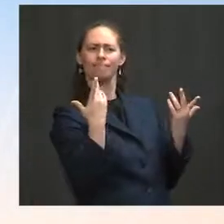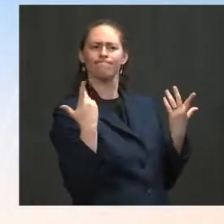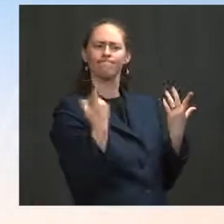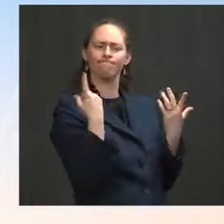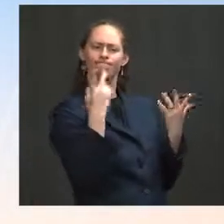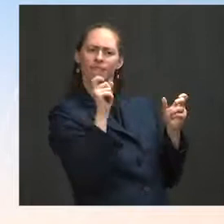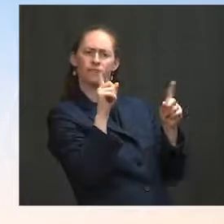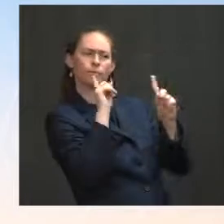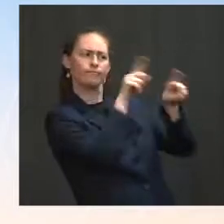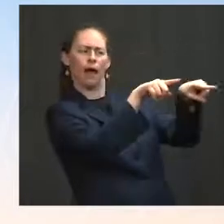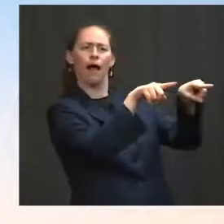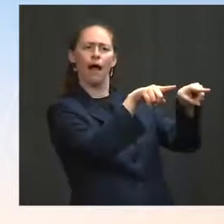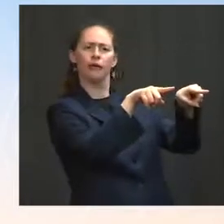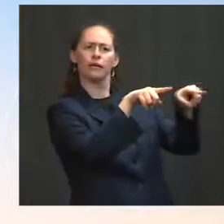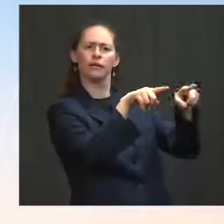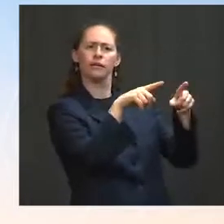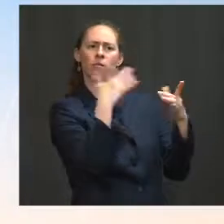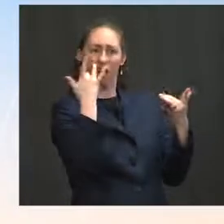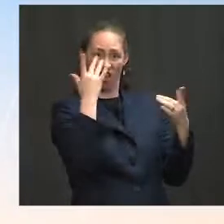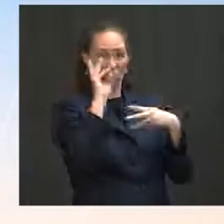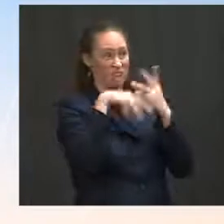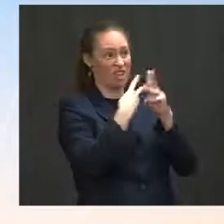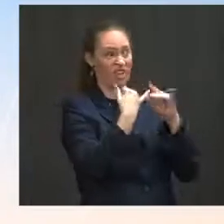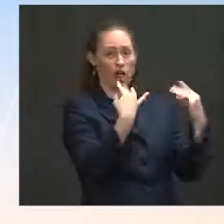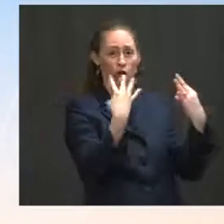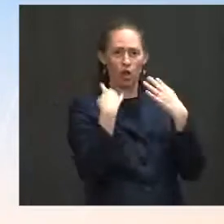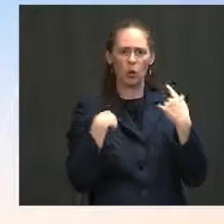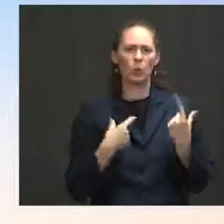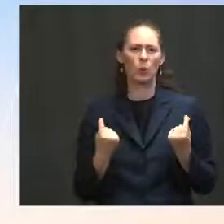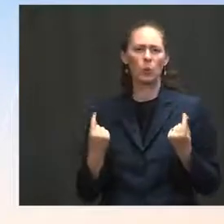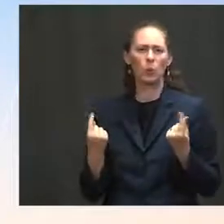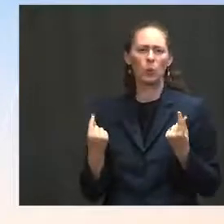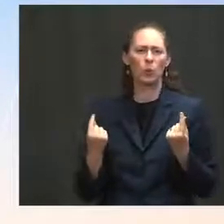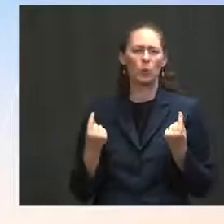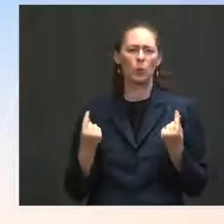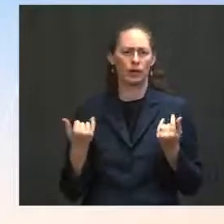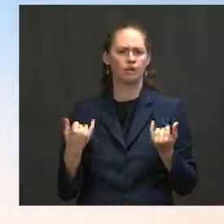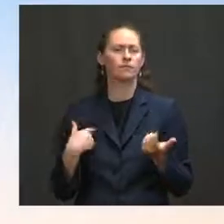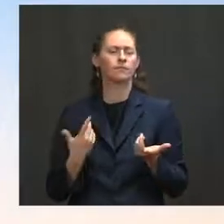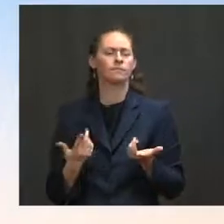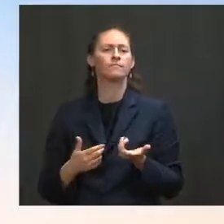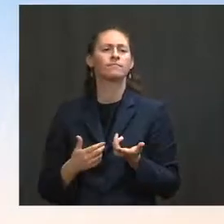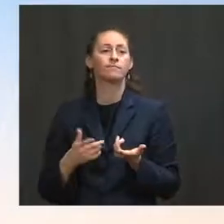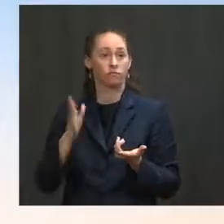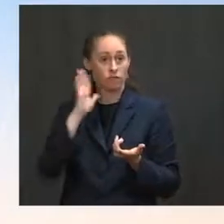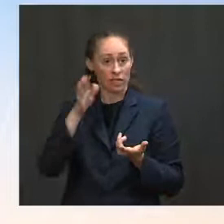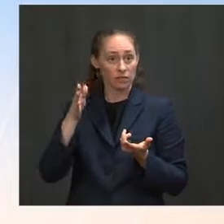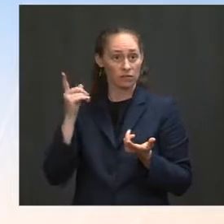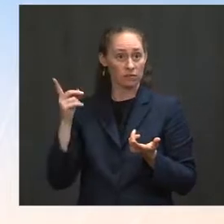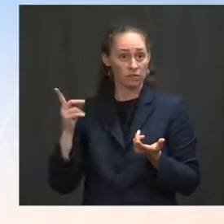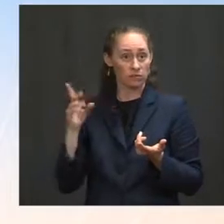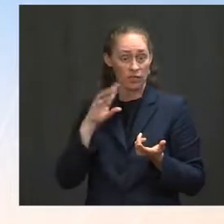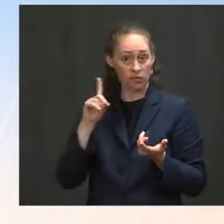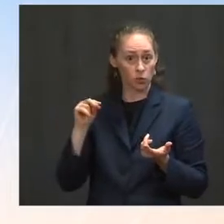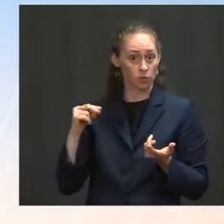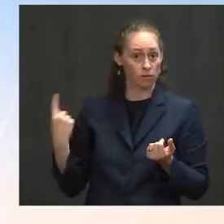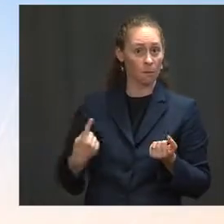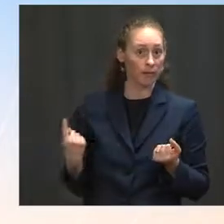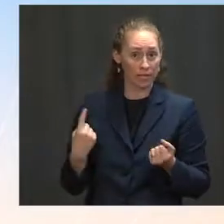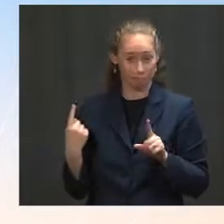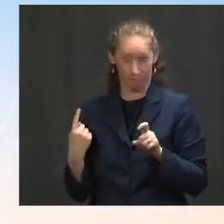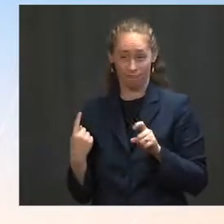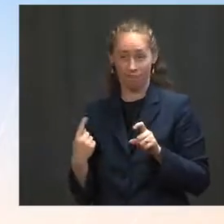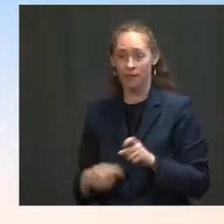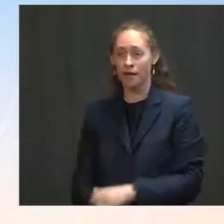responded. And the president has fulfilled what he said he would do. I would say the president doesn't make his